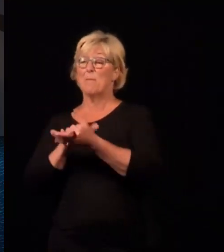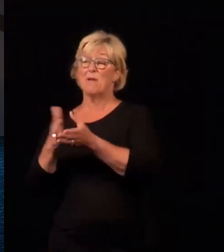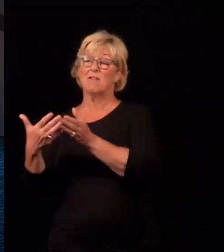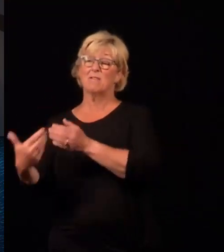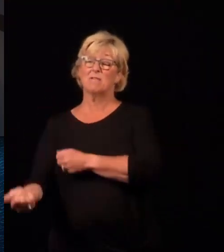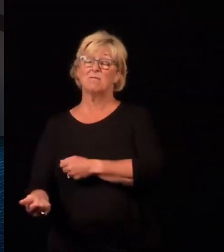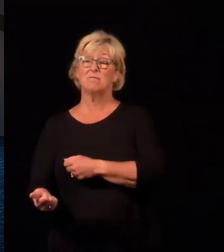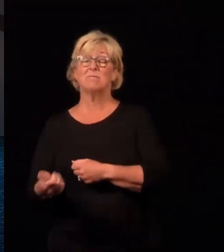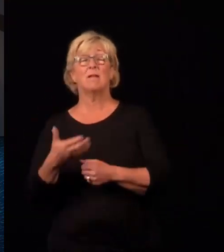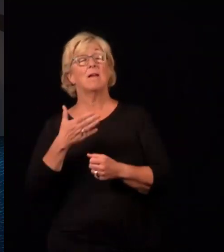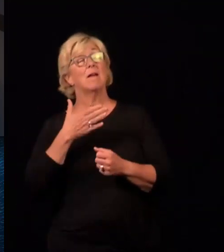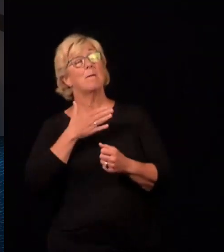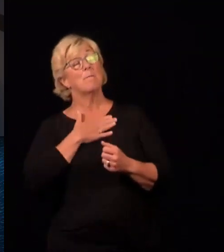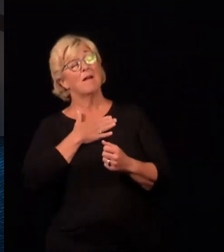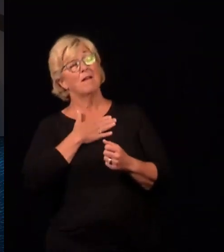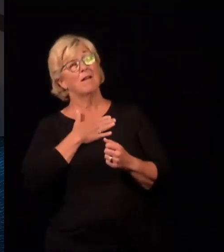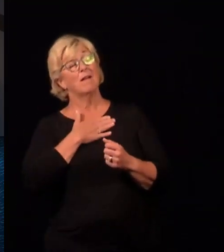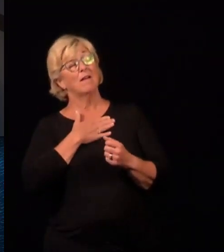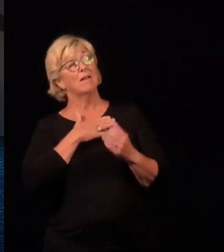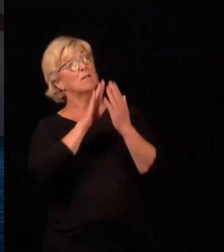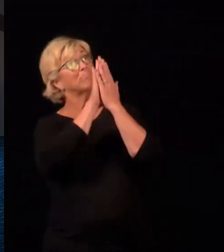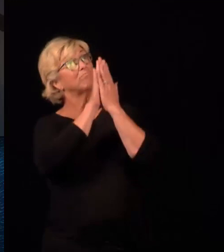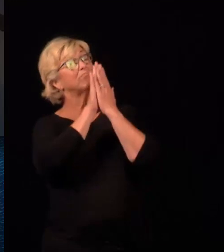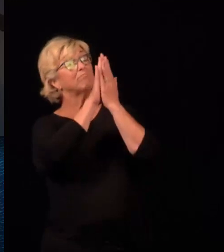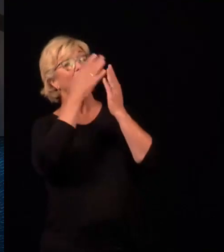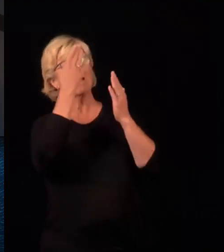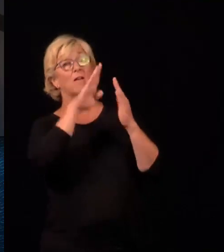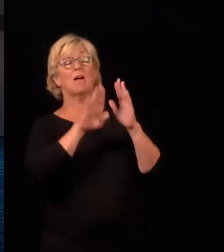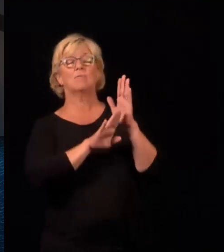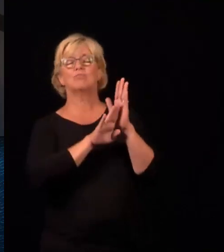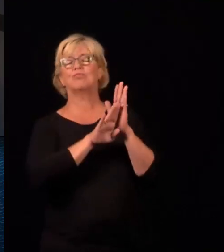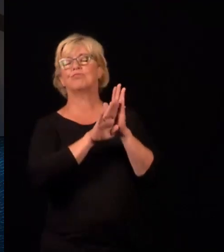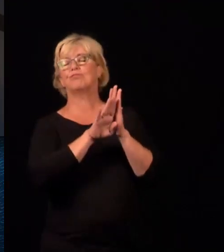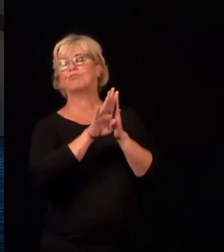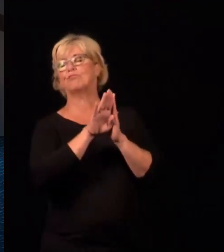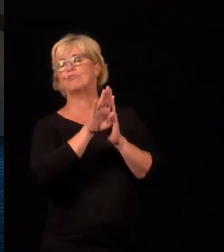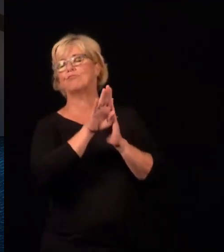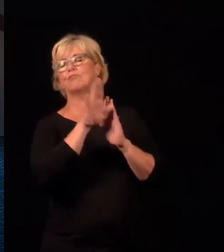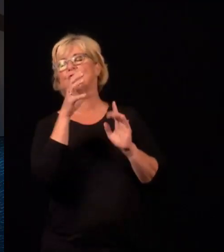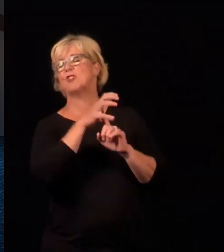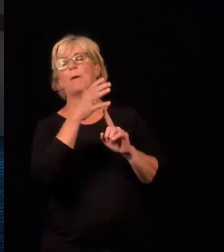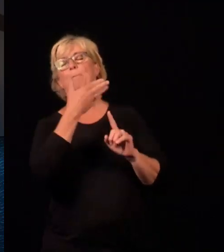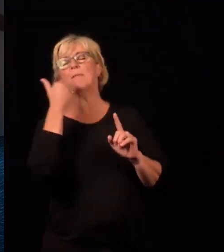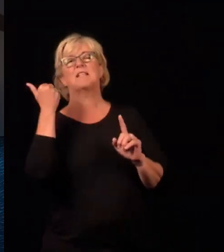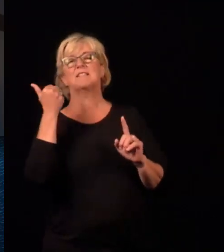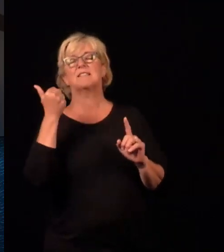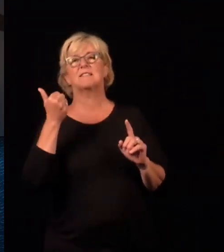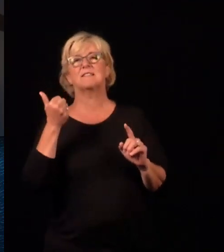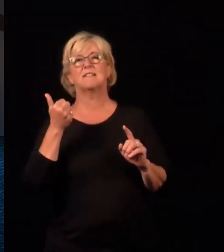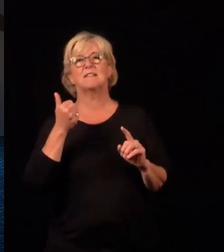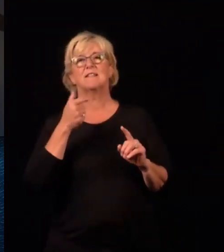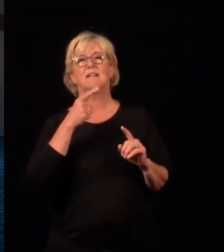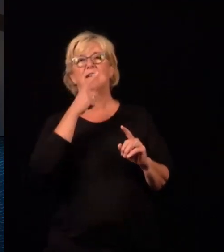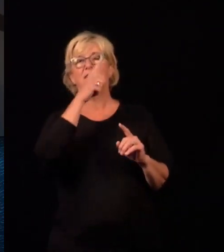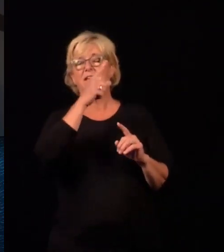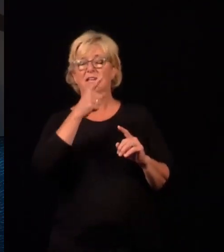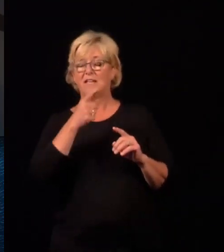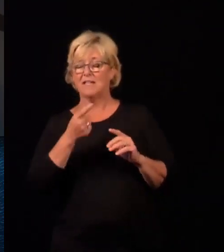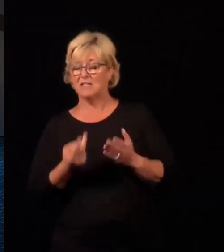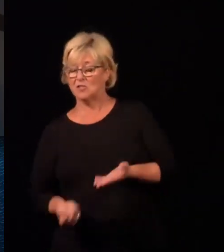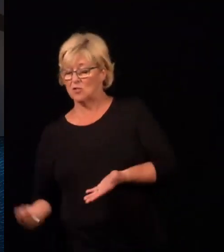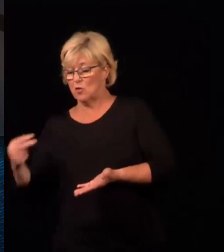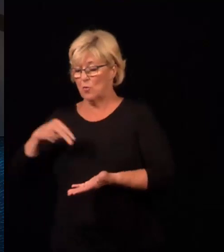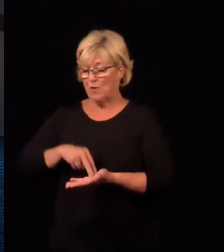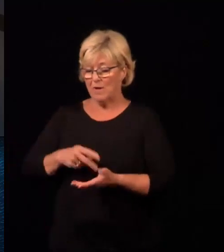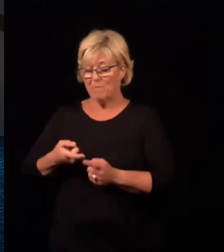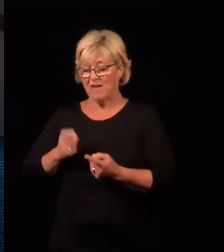my walk with God and my relationship with Him has never, ever been better. He has raised me from the